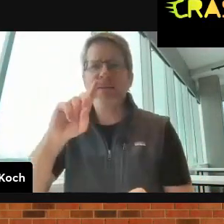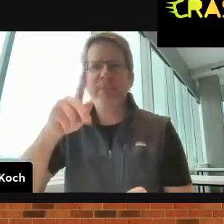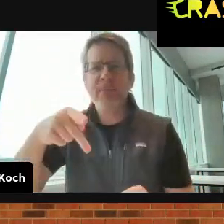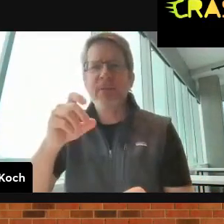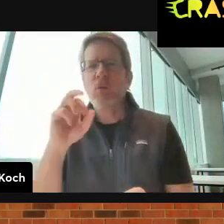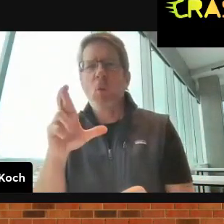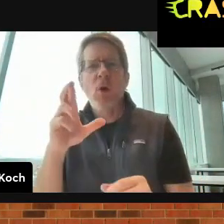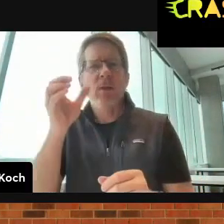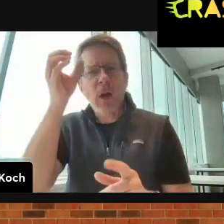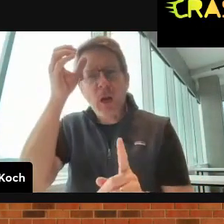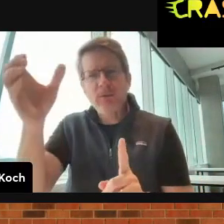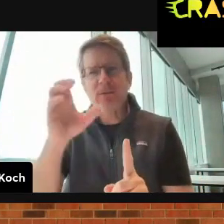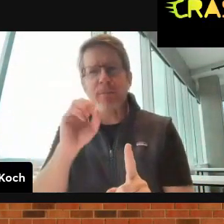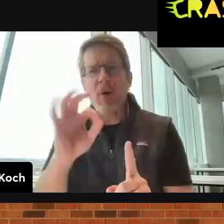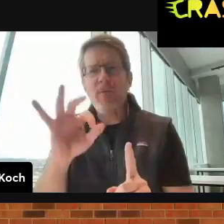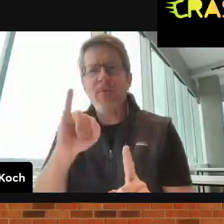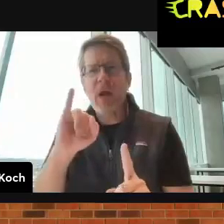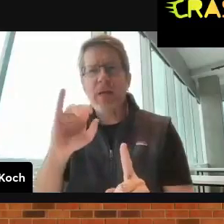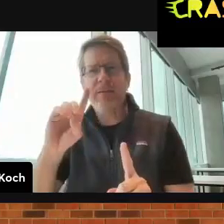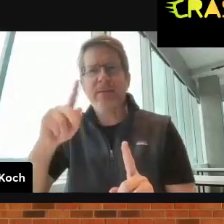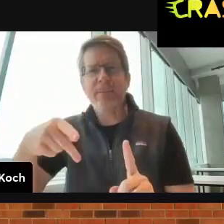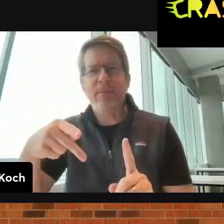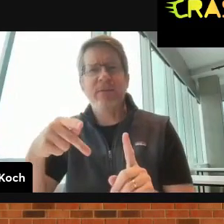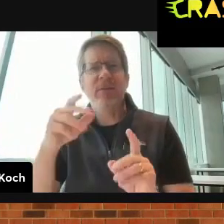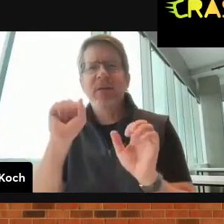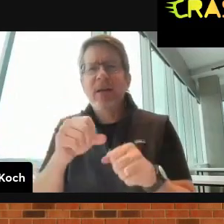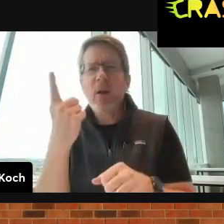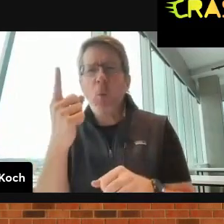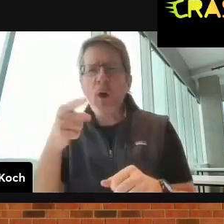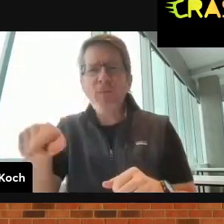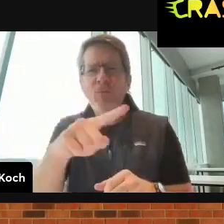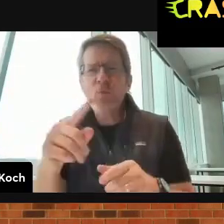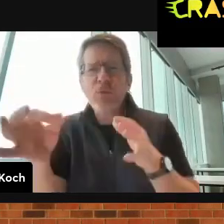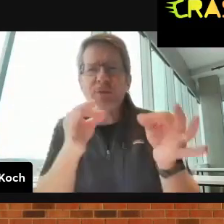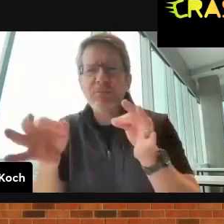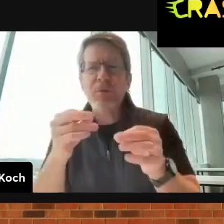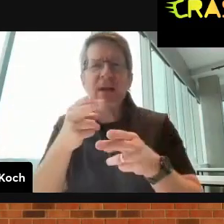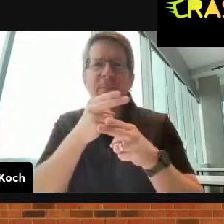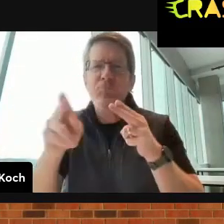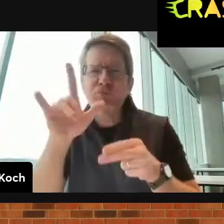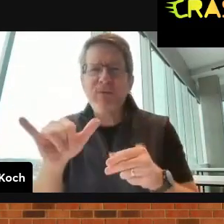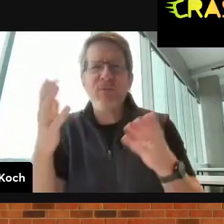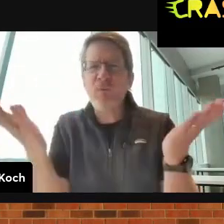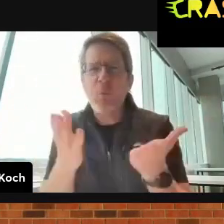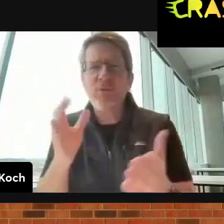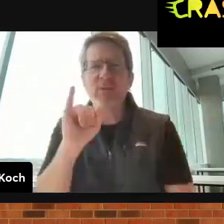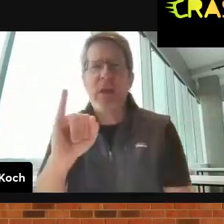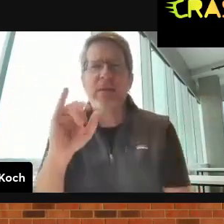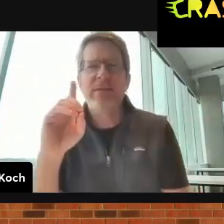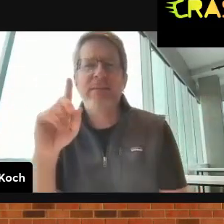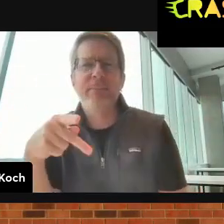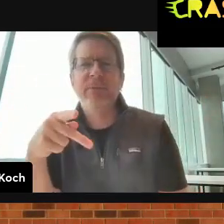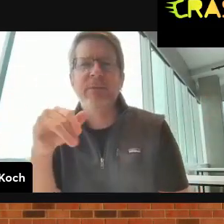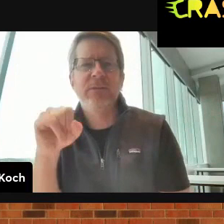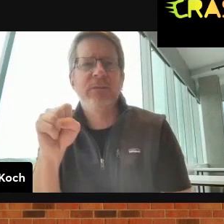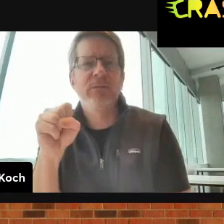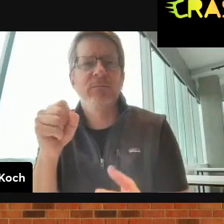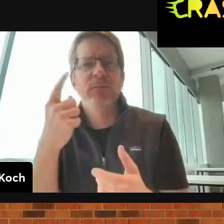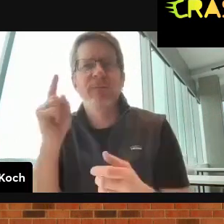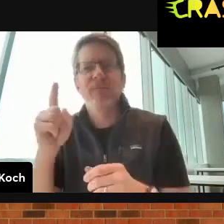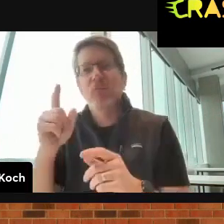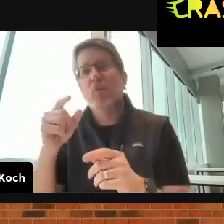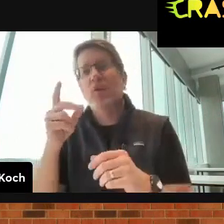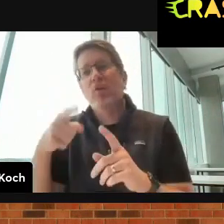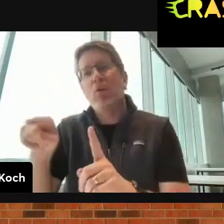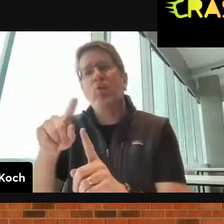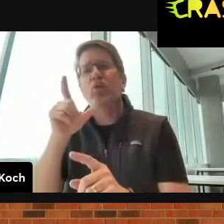many of them don't have an IDP or any concept of an IDP. Can one of you maybe explain briefly what